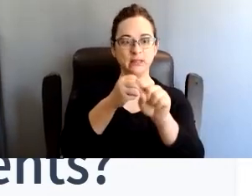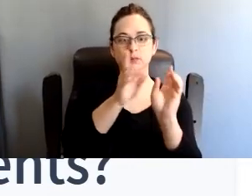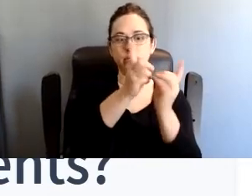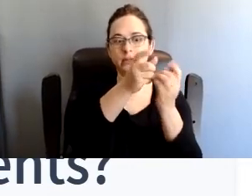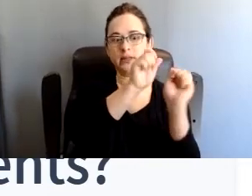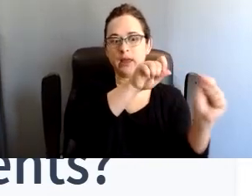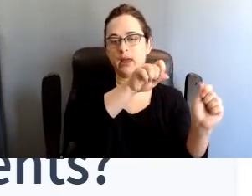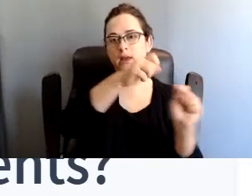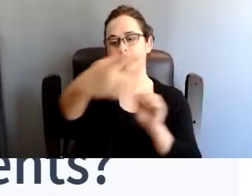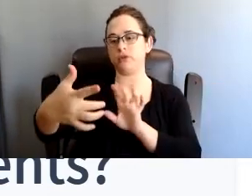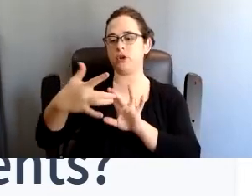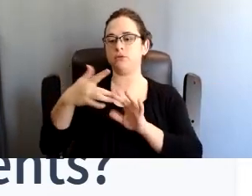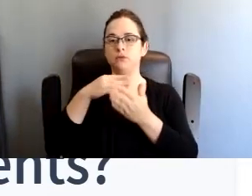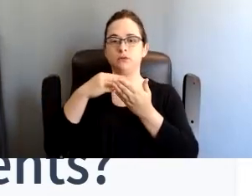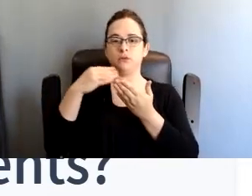yes.